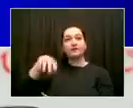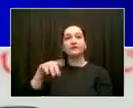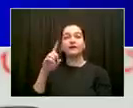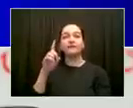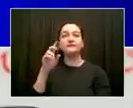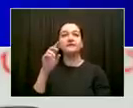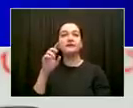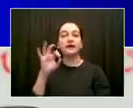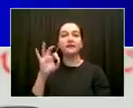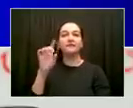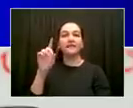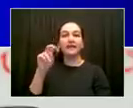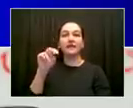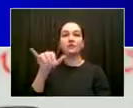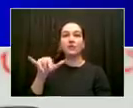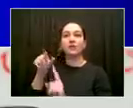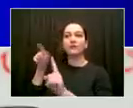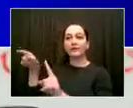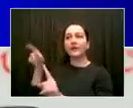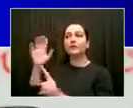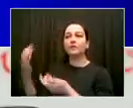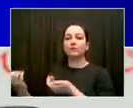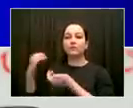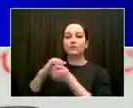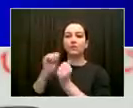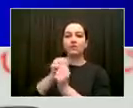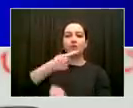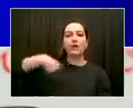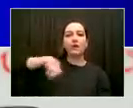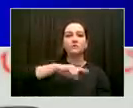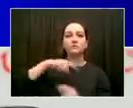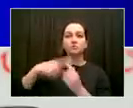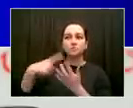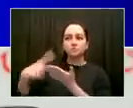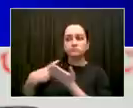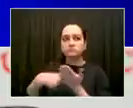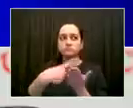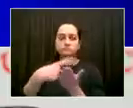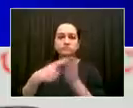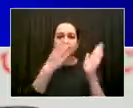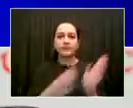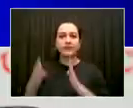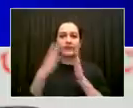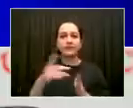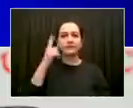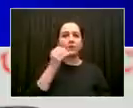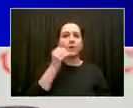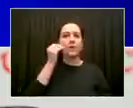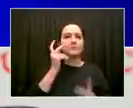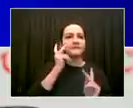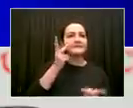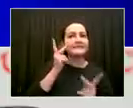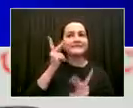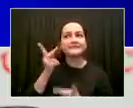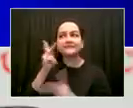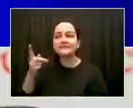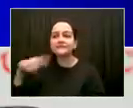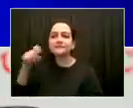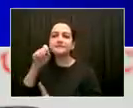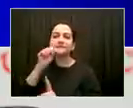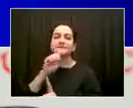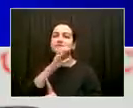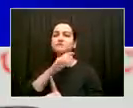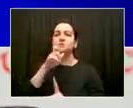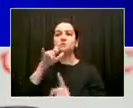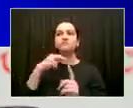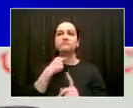occurring retirement communities, places where a lot of seniors live, and some of them, sadly, are homebound and need that help literally house by house,